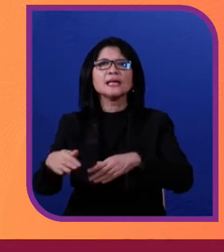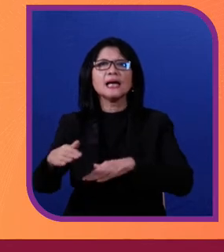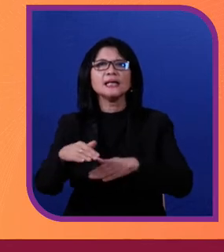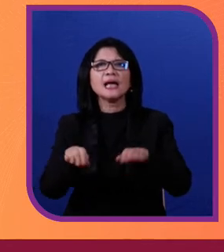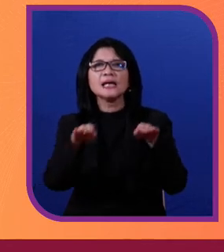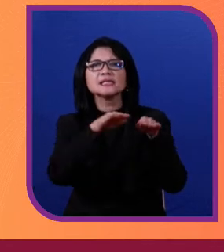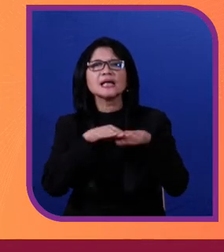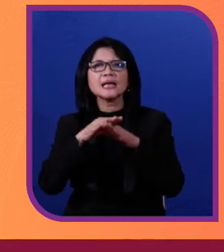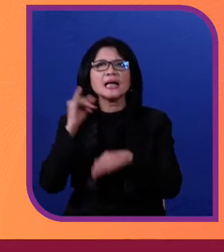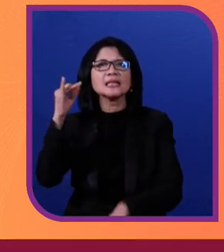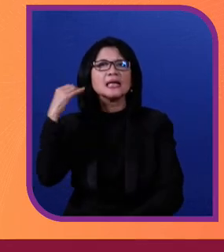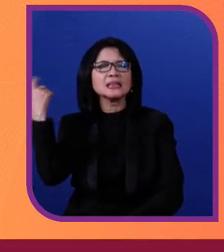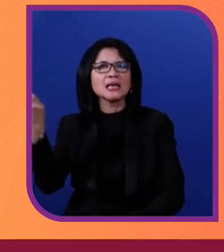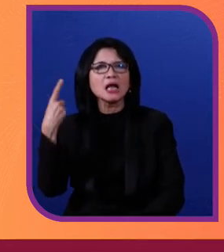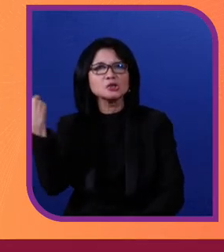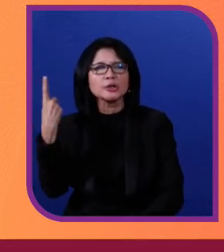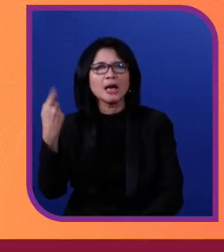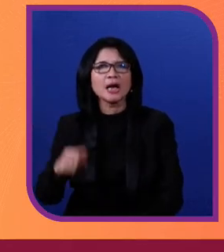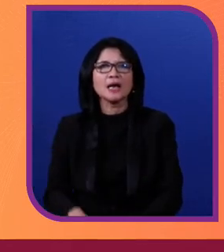Finance